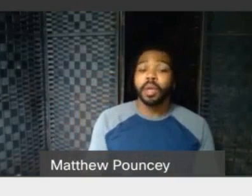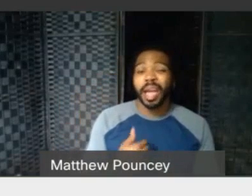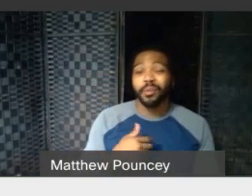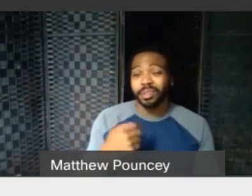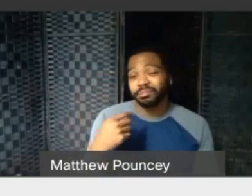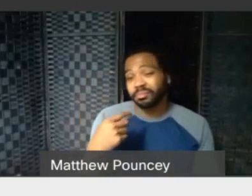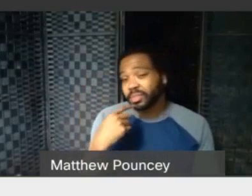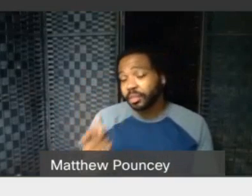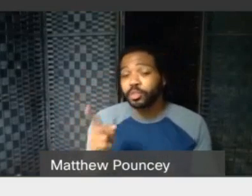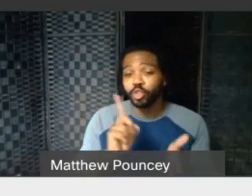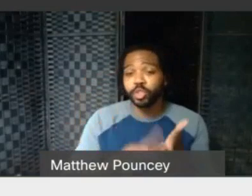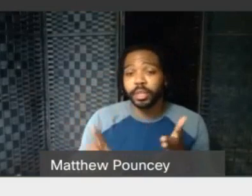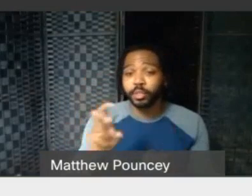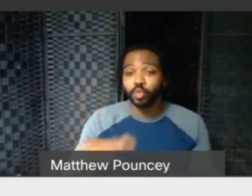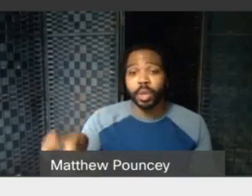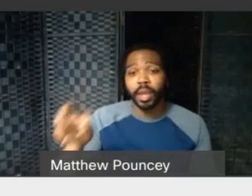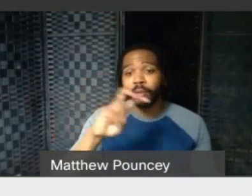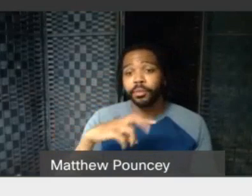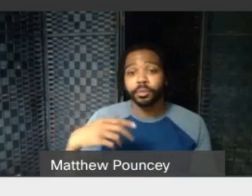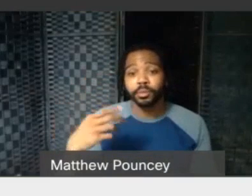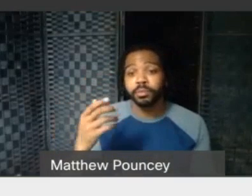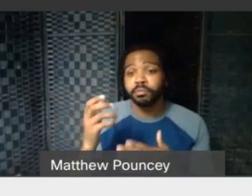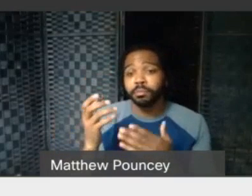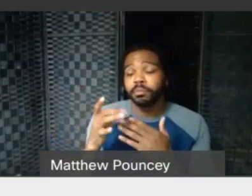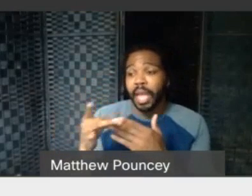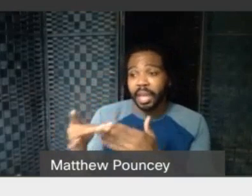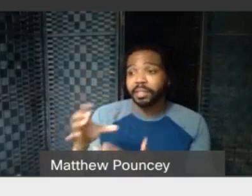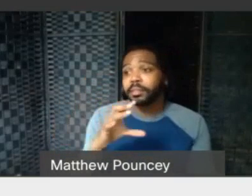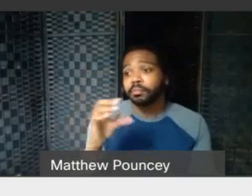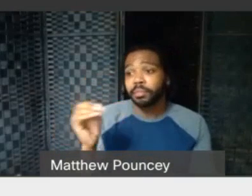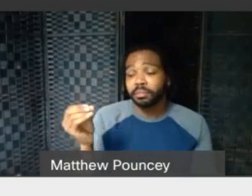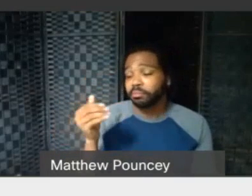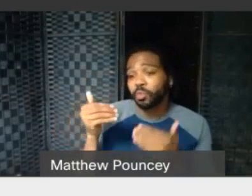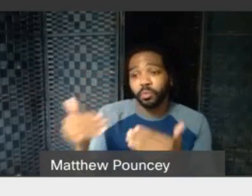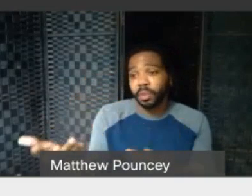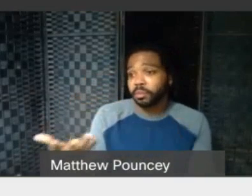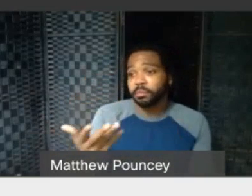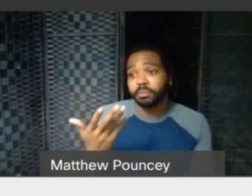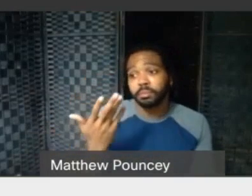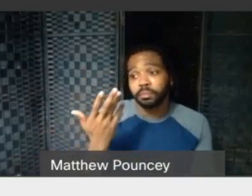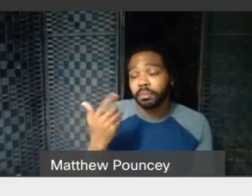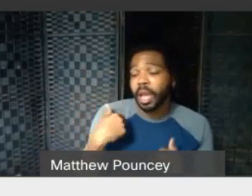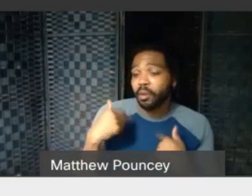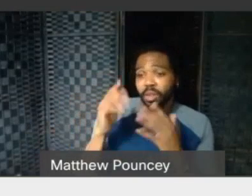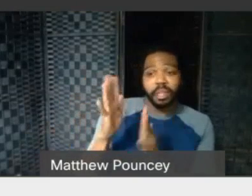travel guidance and then the ICF guidance. But I'll leave it